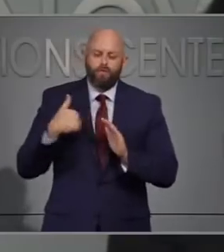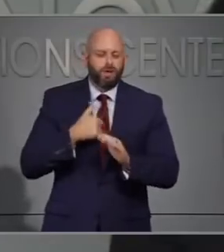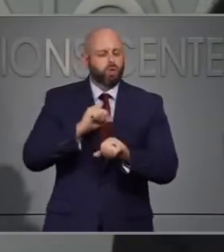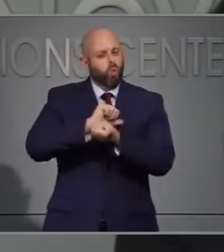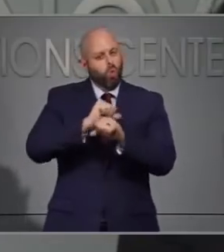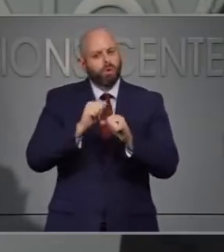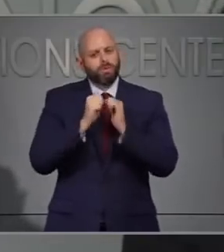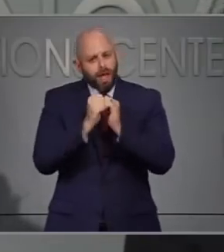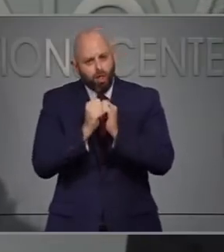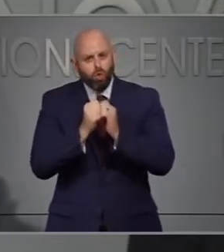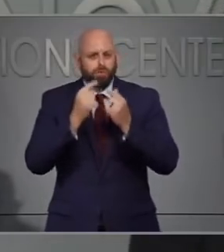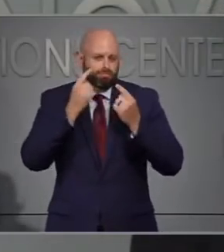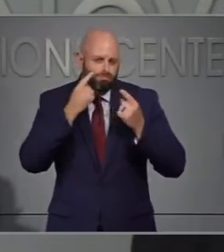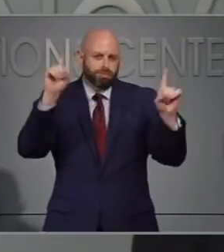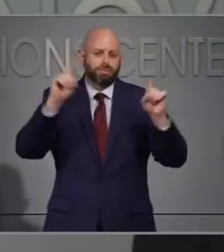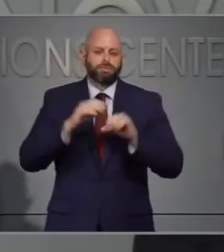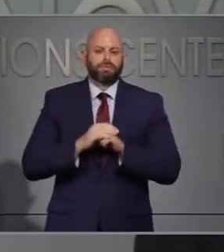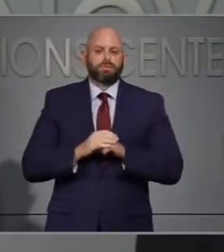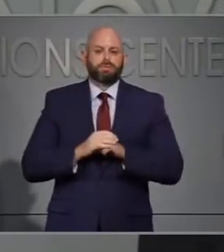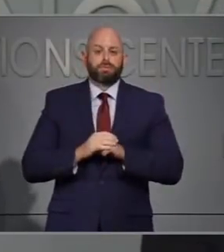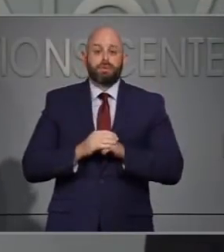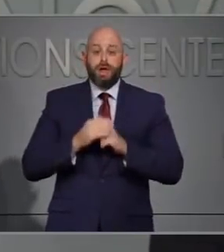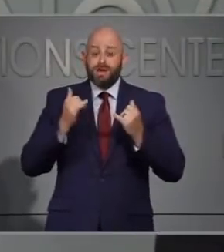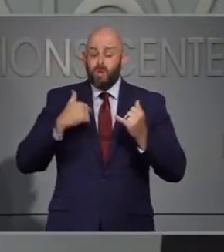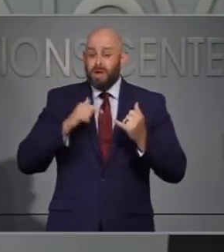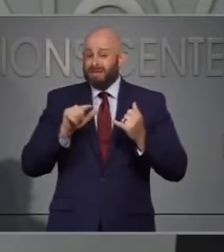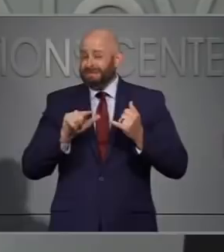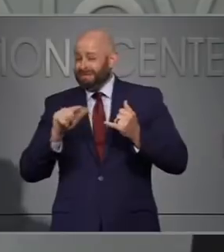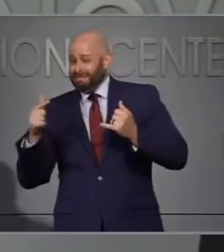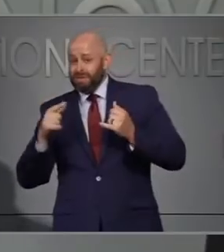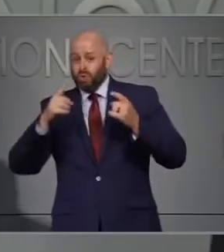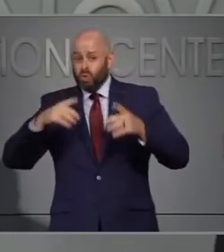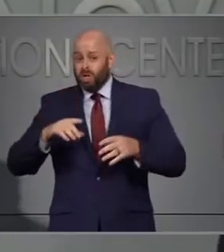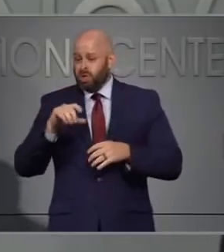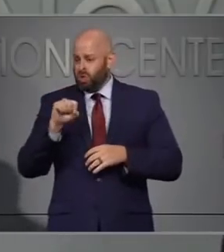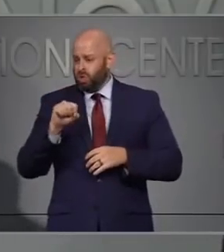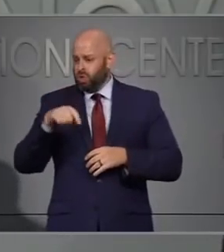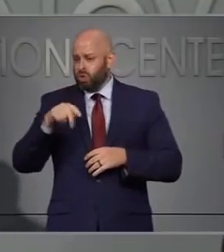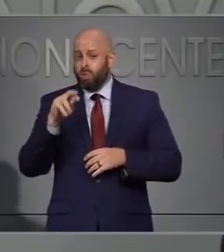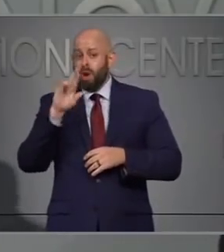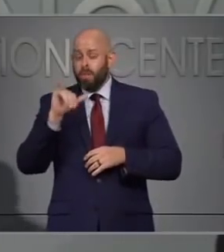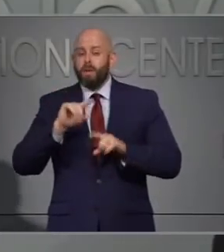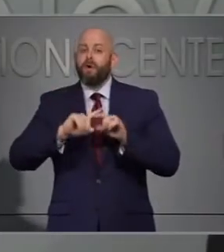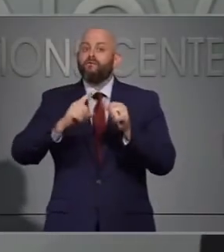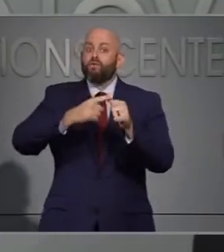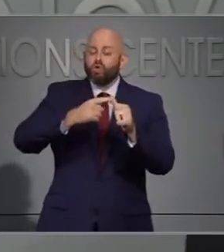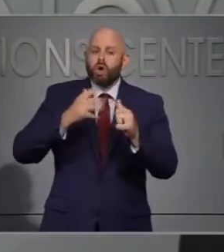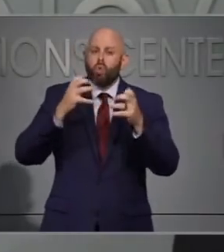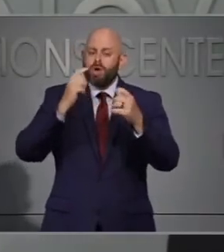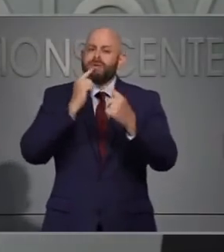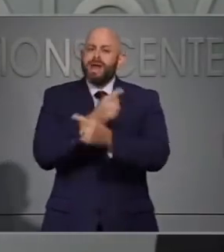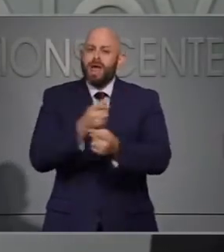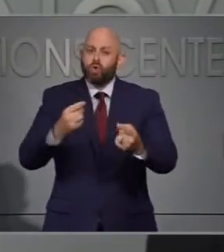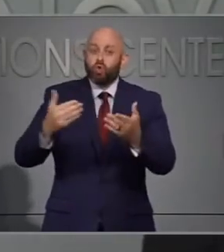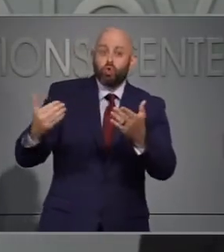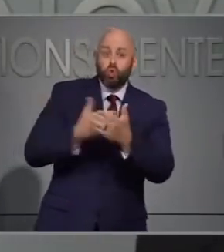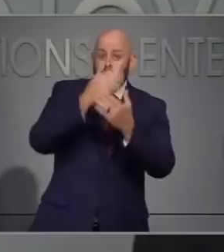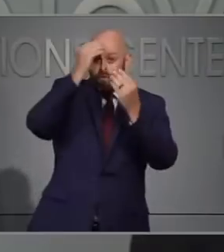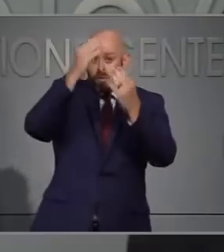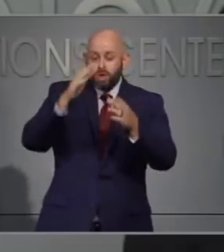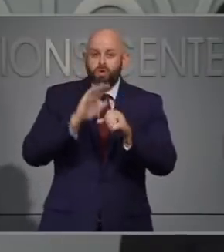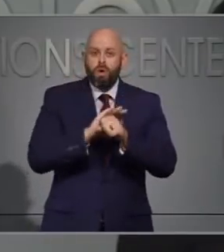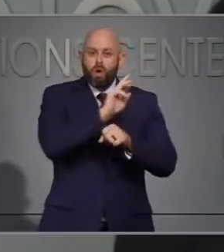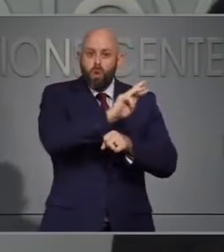Now, before I turn it back over to Director Sprayberry, I also want to announce some new updates to the COVID-19 dashboard. We love